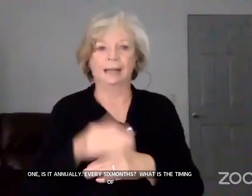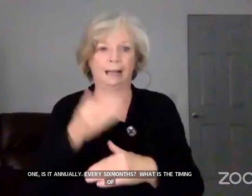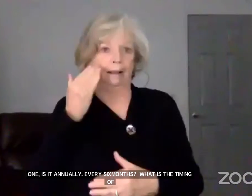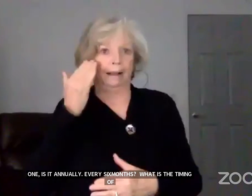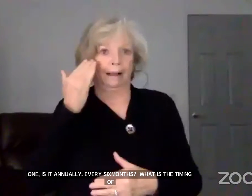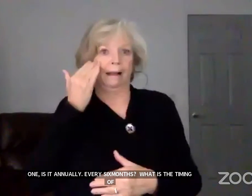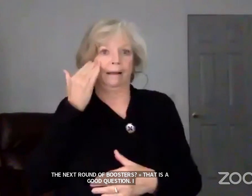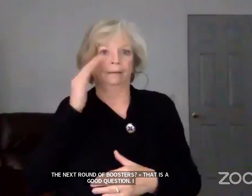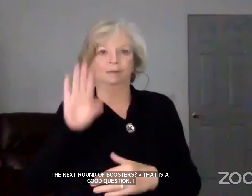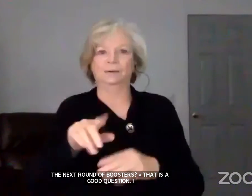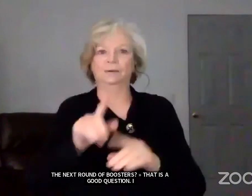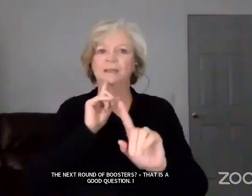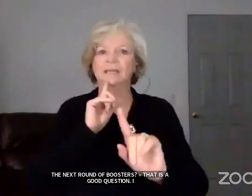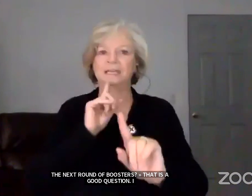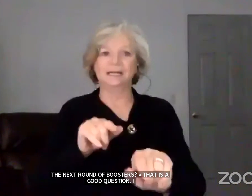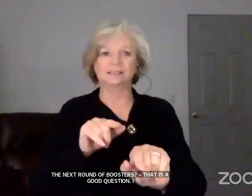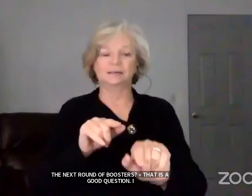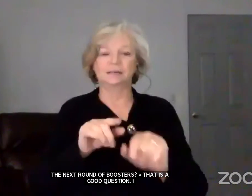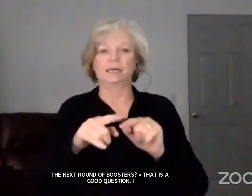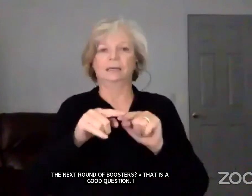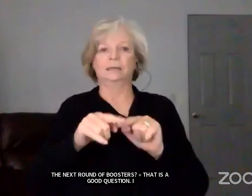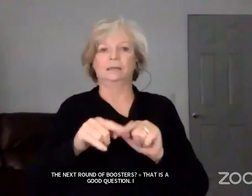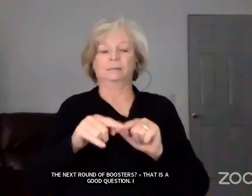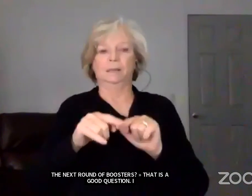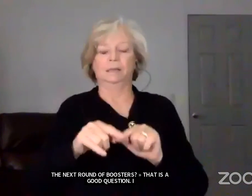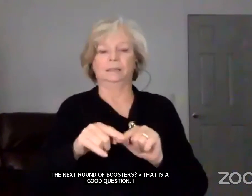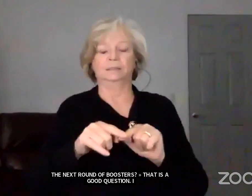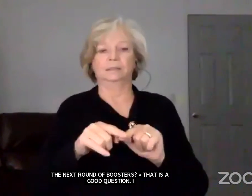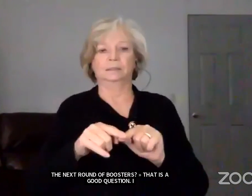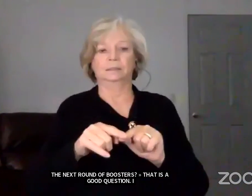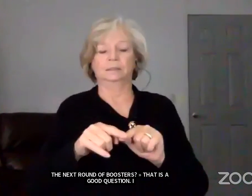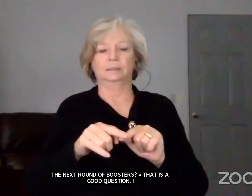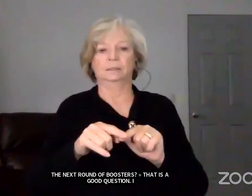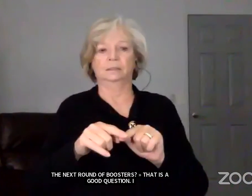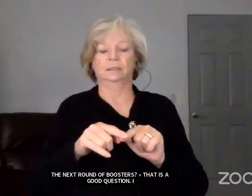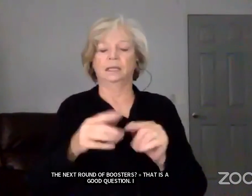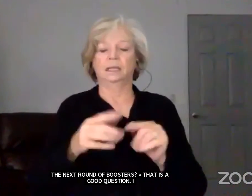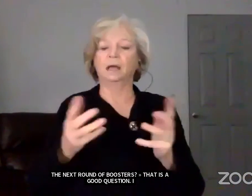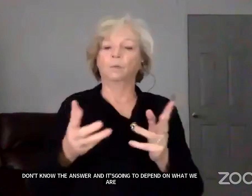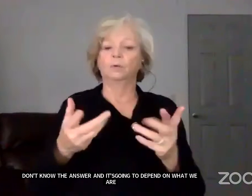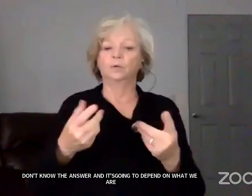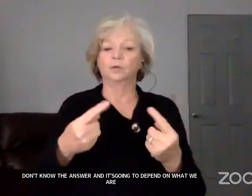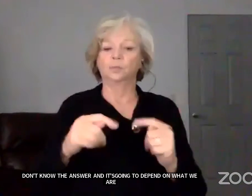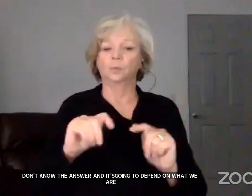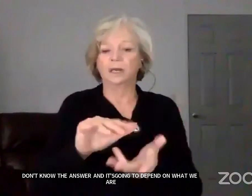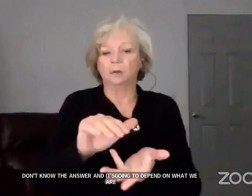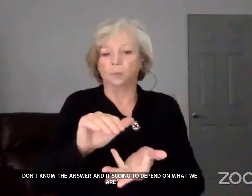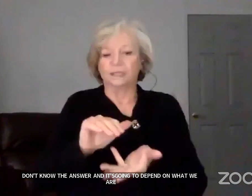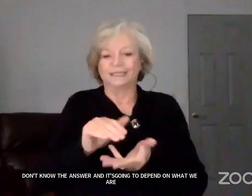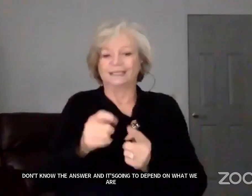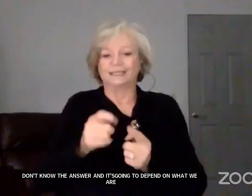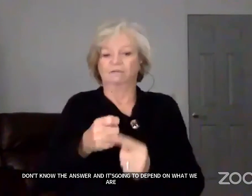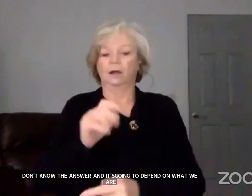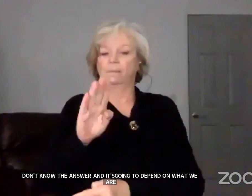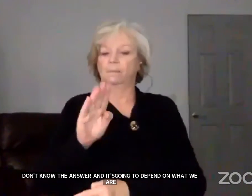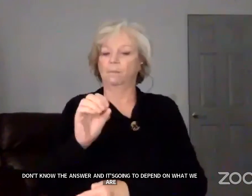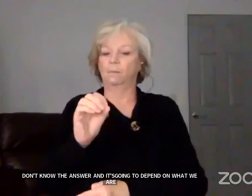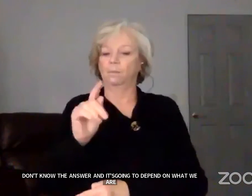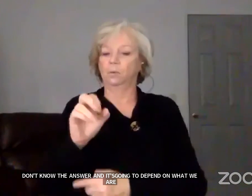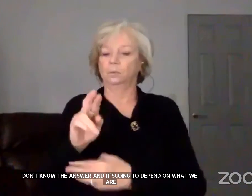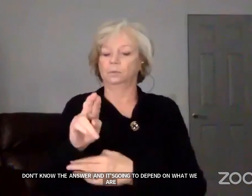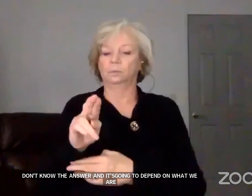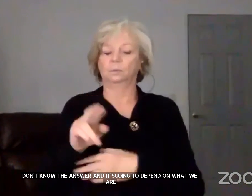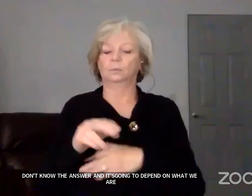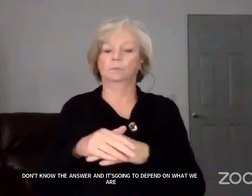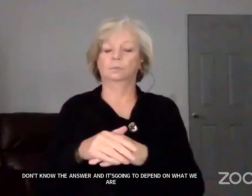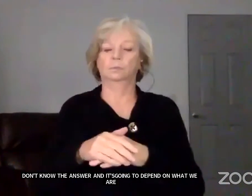I think it's going to depend on what we are actually trying to get out of the boosters, and how